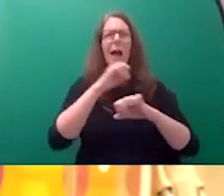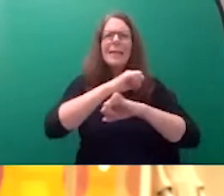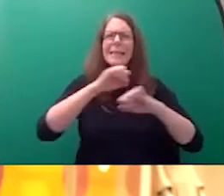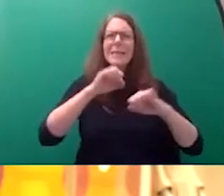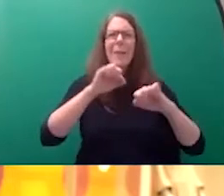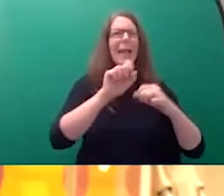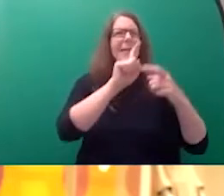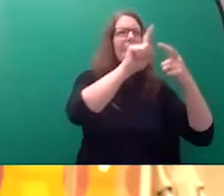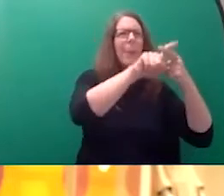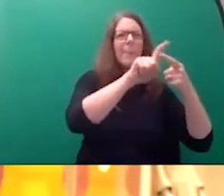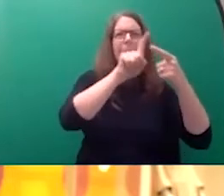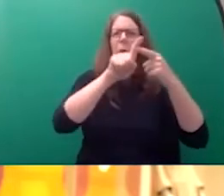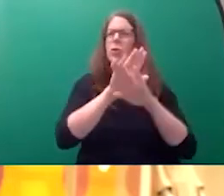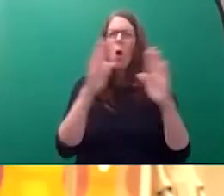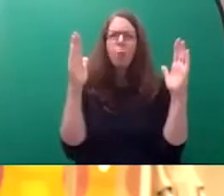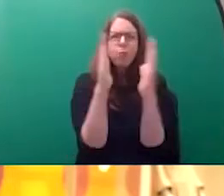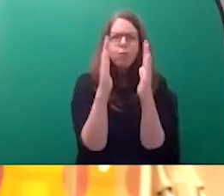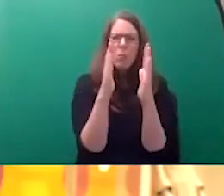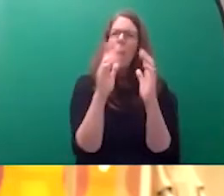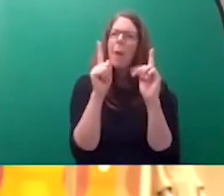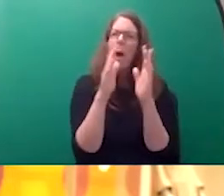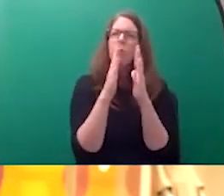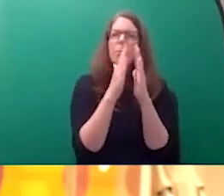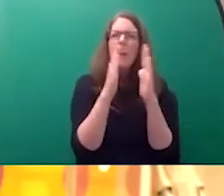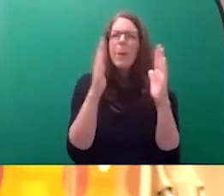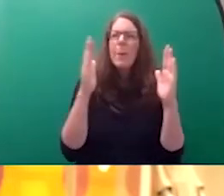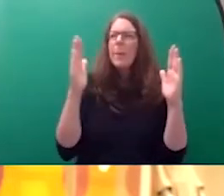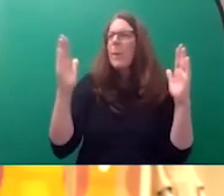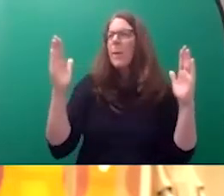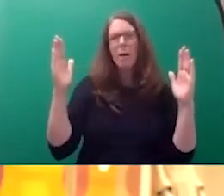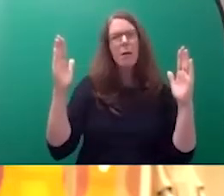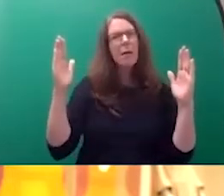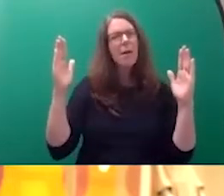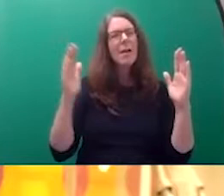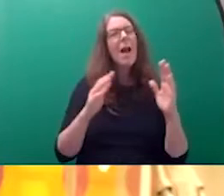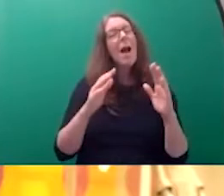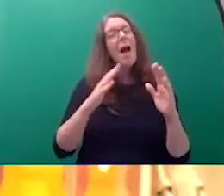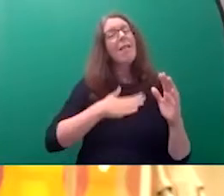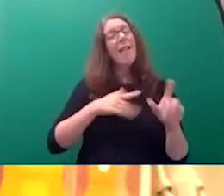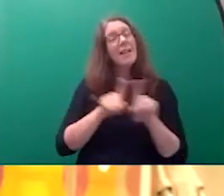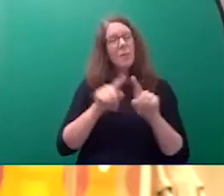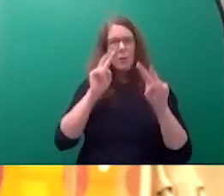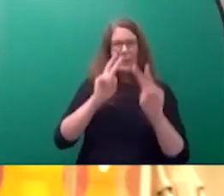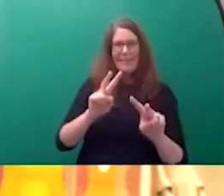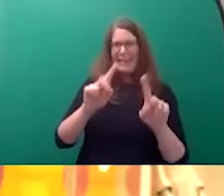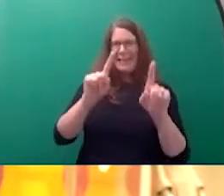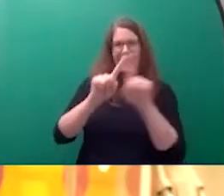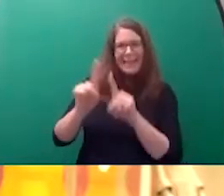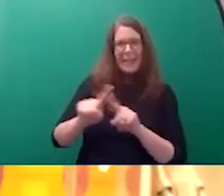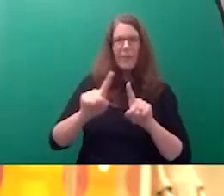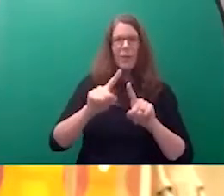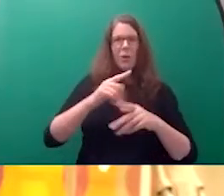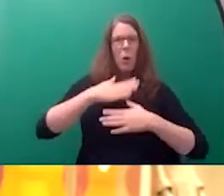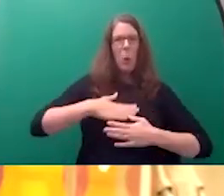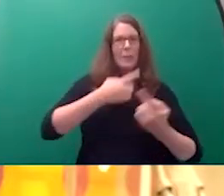think the colour sitting against all the different textures of the clothing is just a really